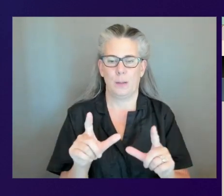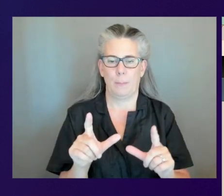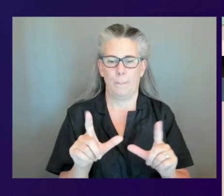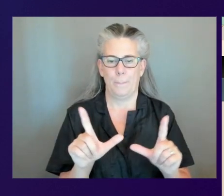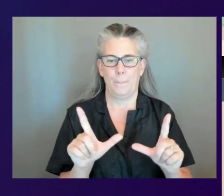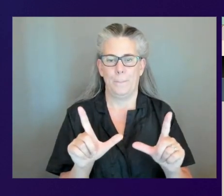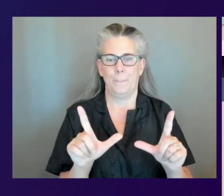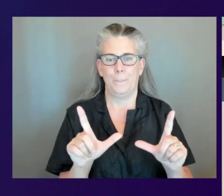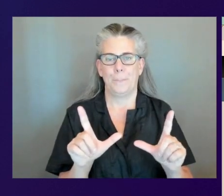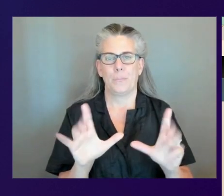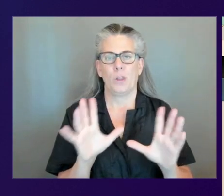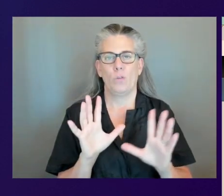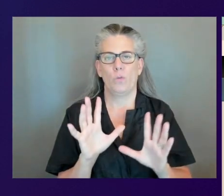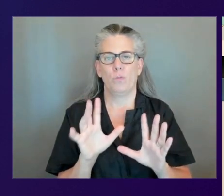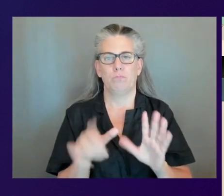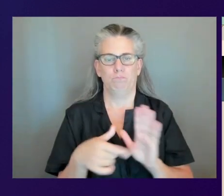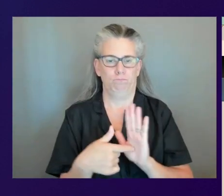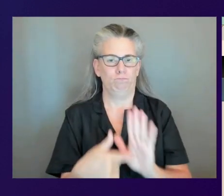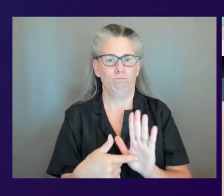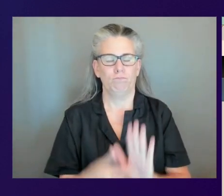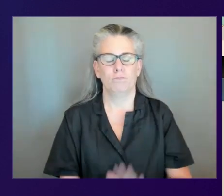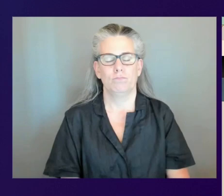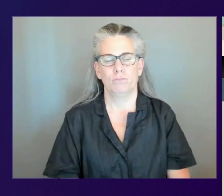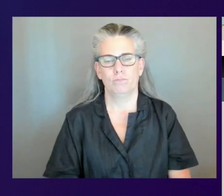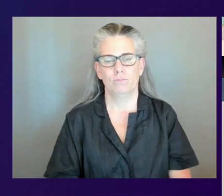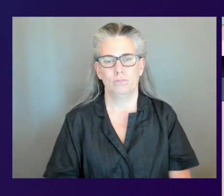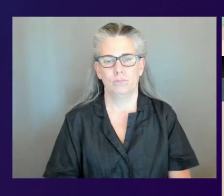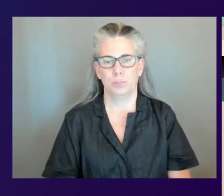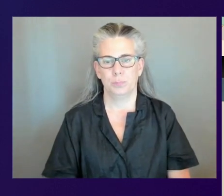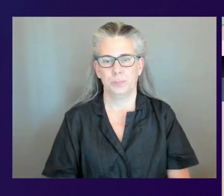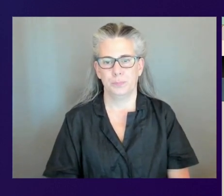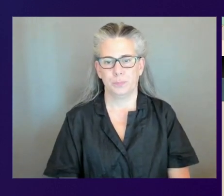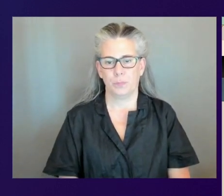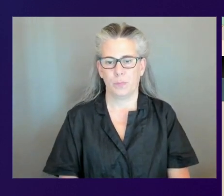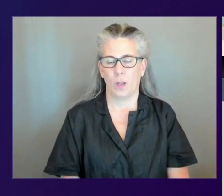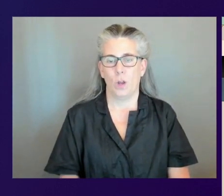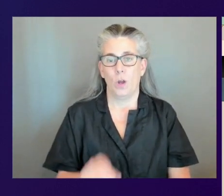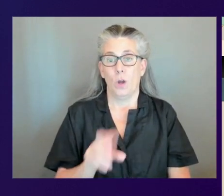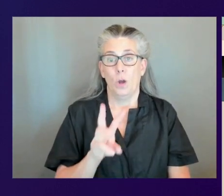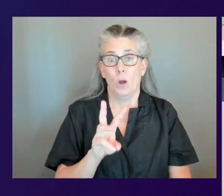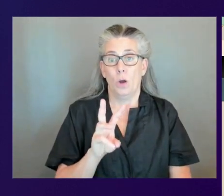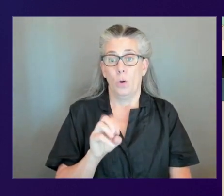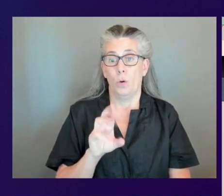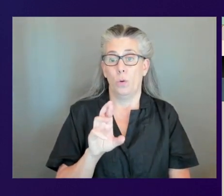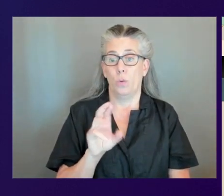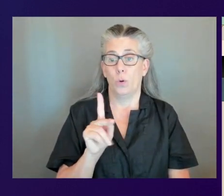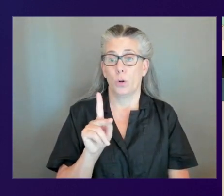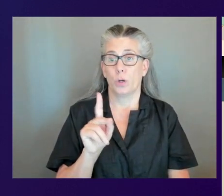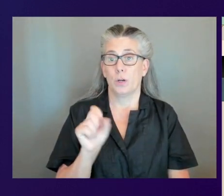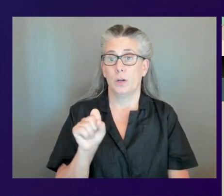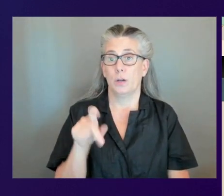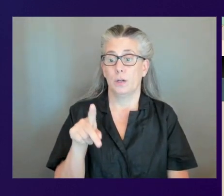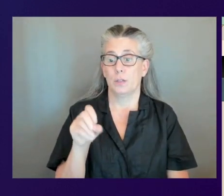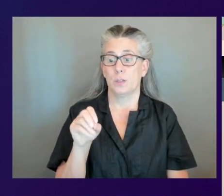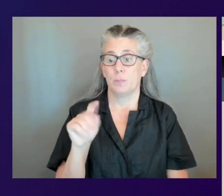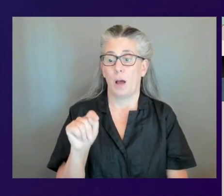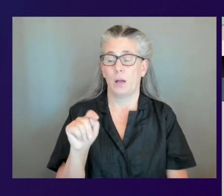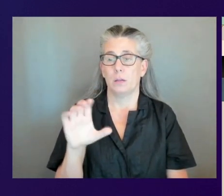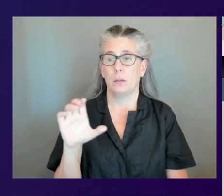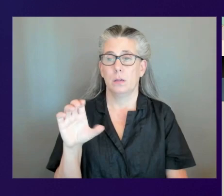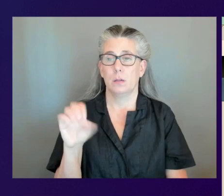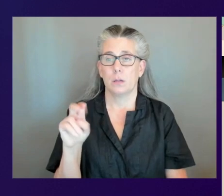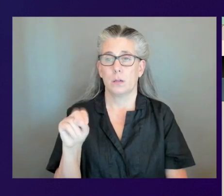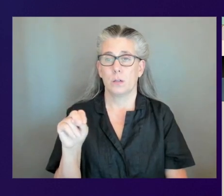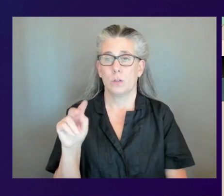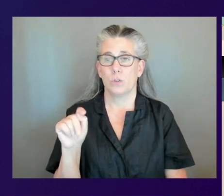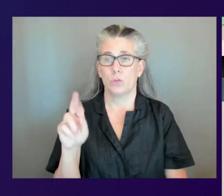Awesome. Here with the Workspot Control, visual, which Okay. is not a visual, it's a website. But This they is